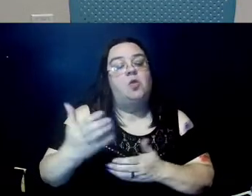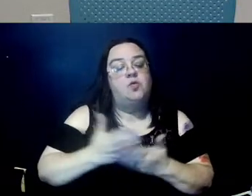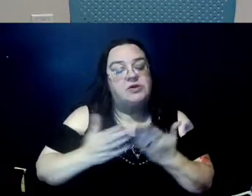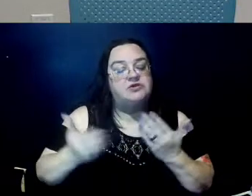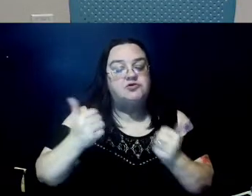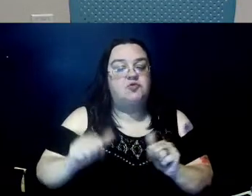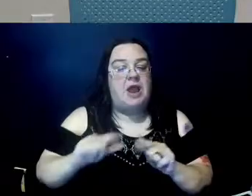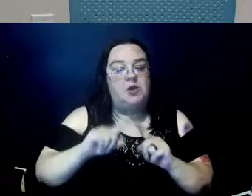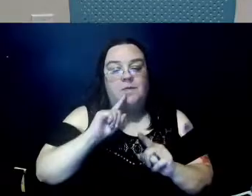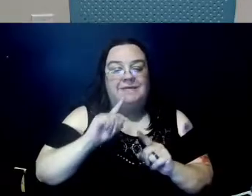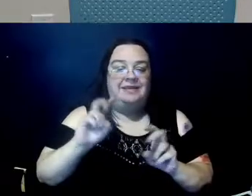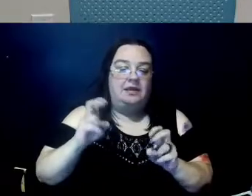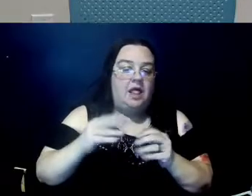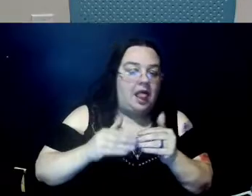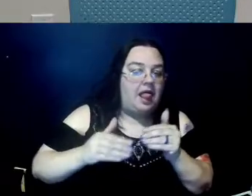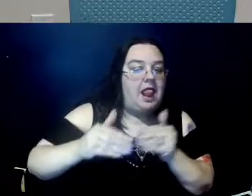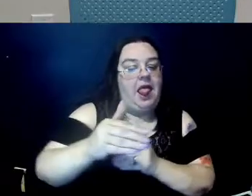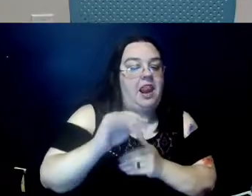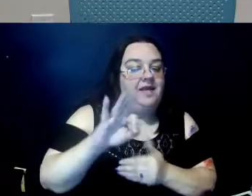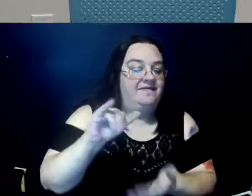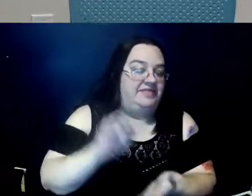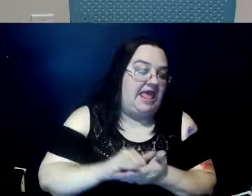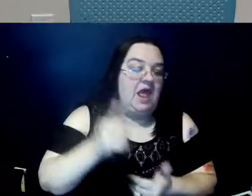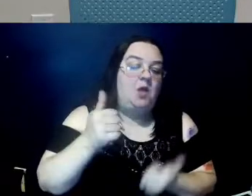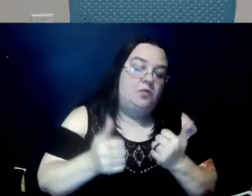which is ideally what we would like to do.